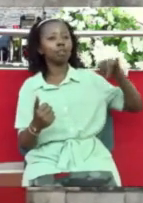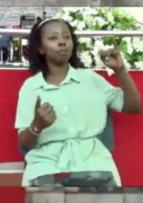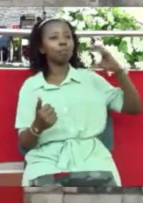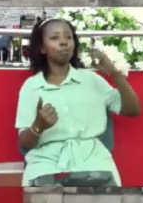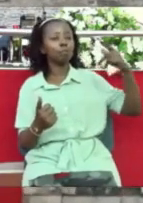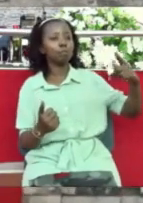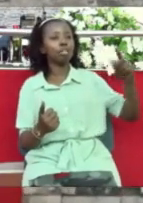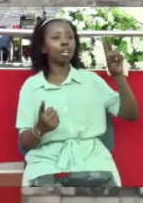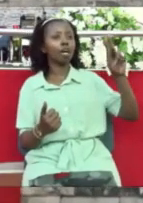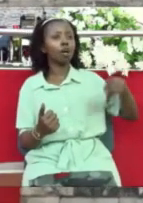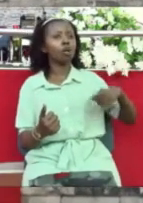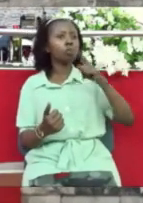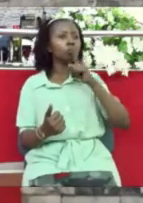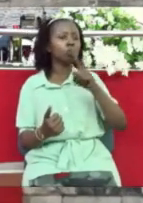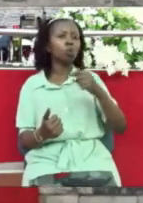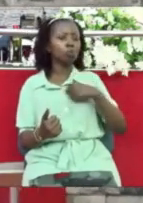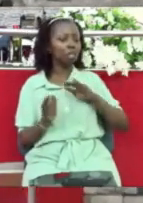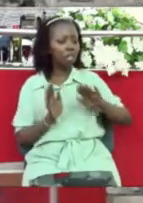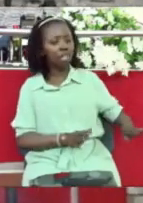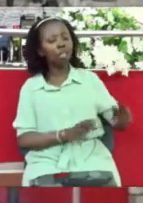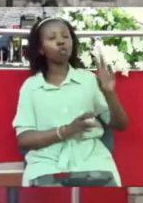So I'm not leaving any of this.